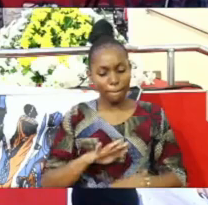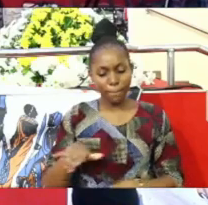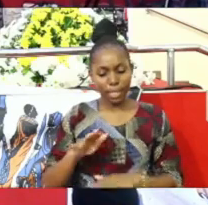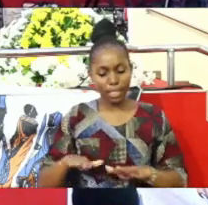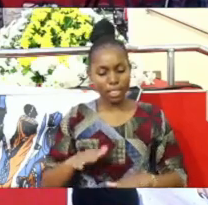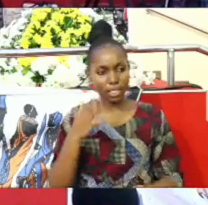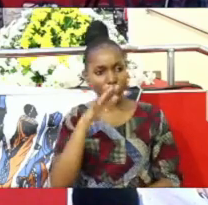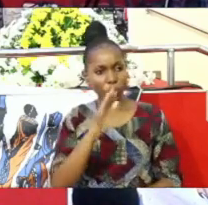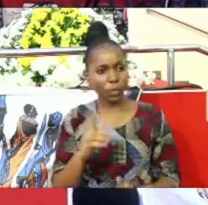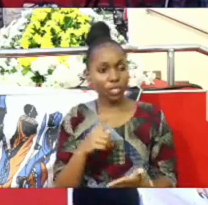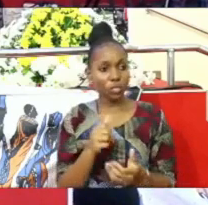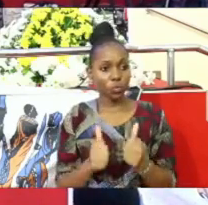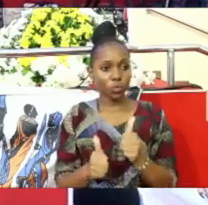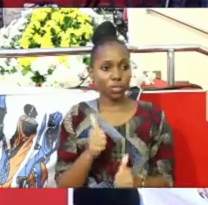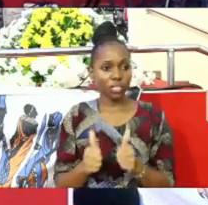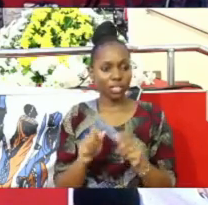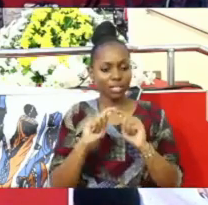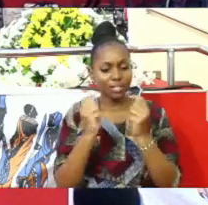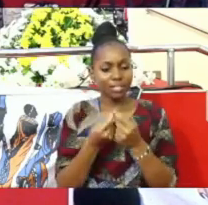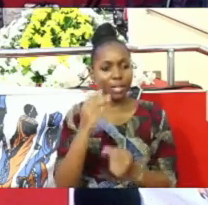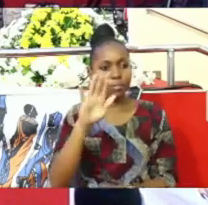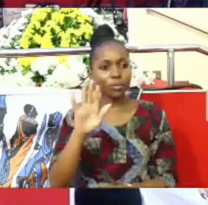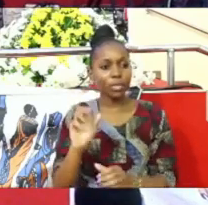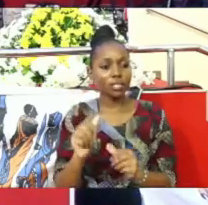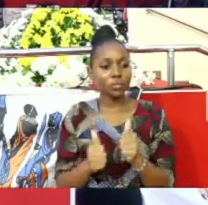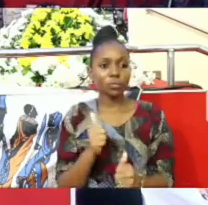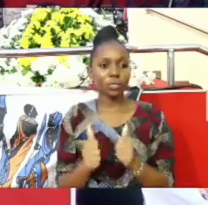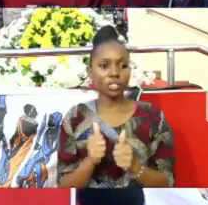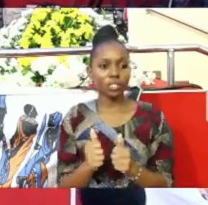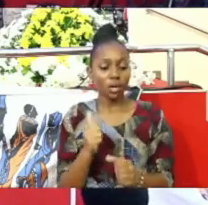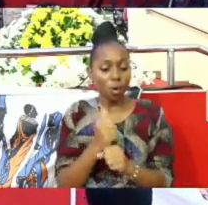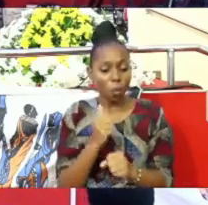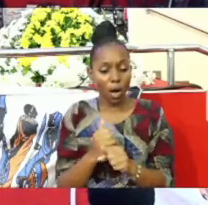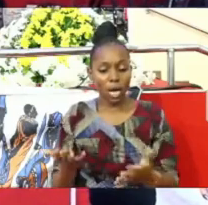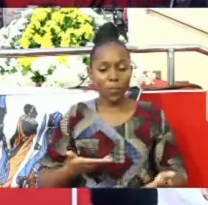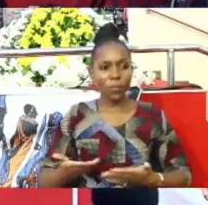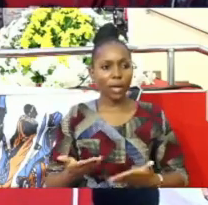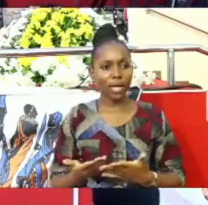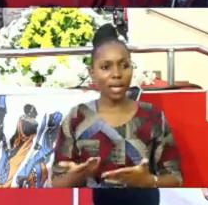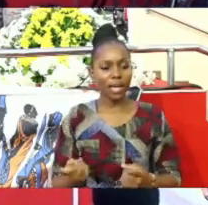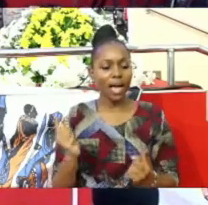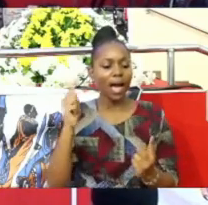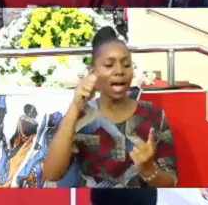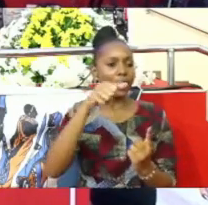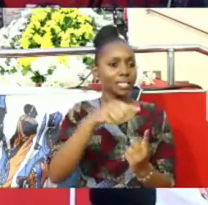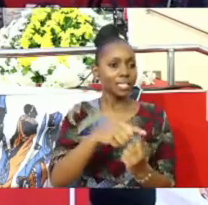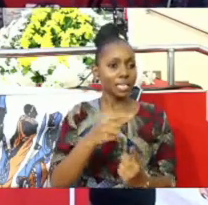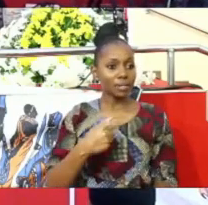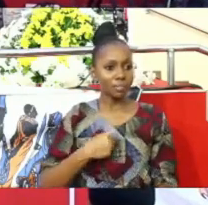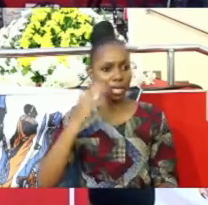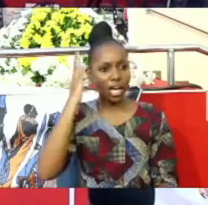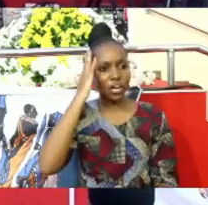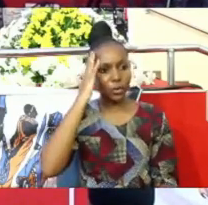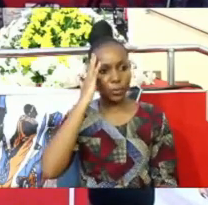Which tribe are you from? Wewe ni kabila gani? What do you do? Je, wafanya nini? Until I came to this revelation. Nikaja nikapata